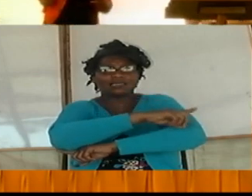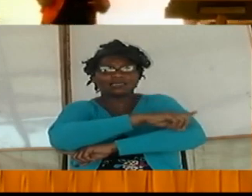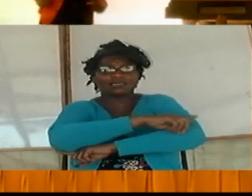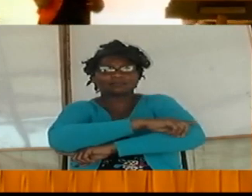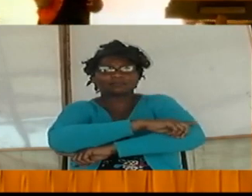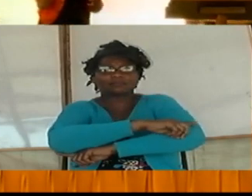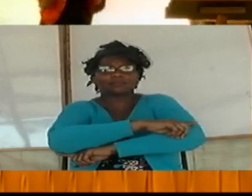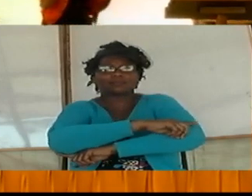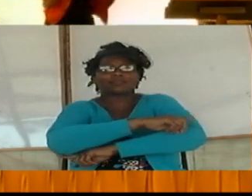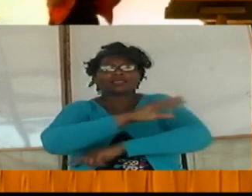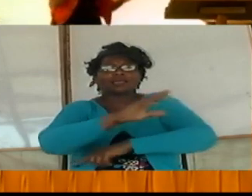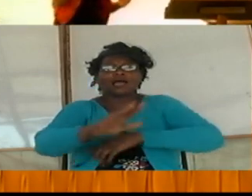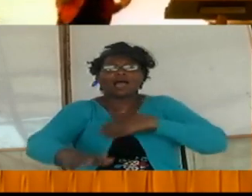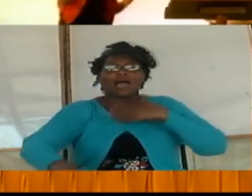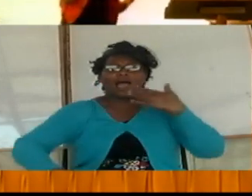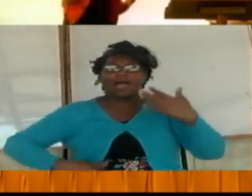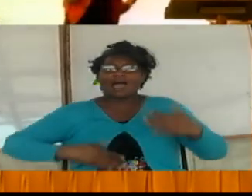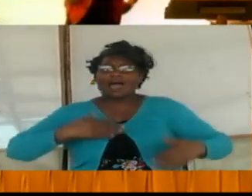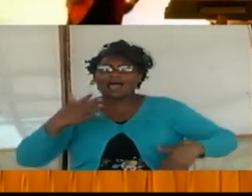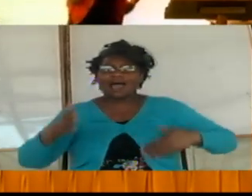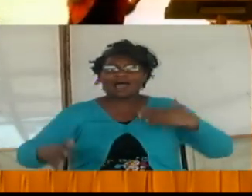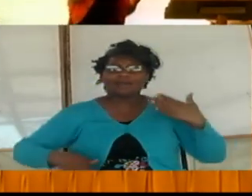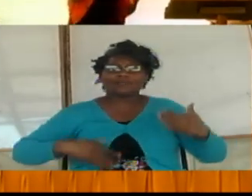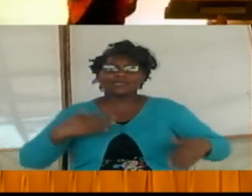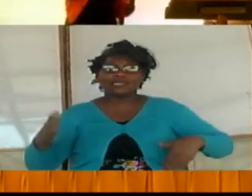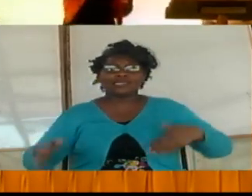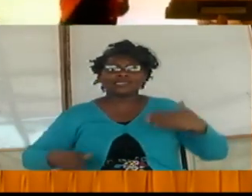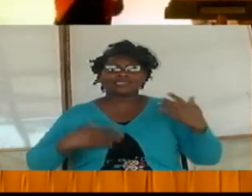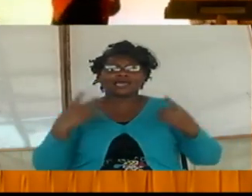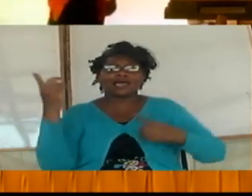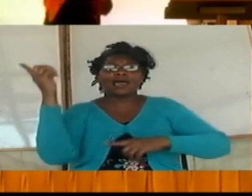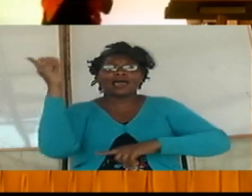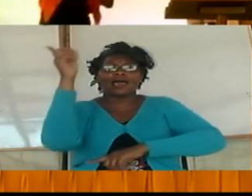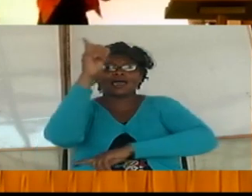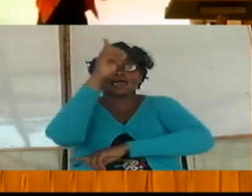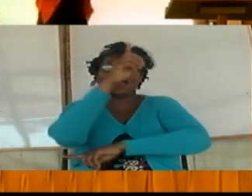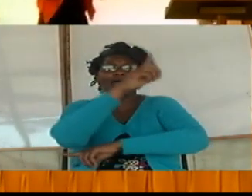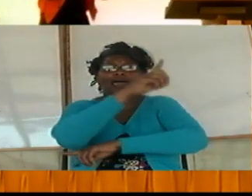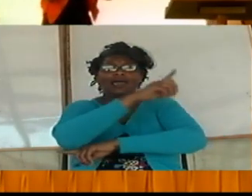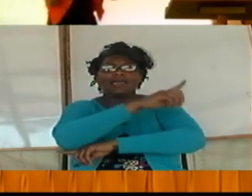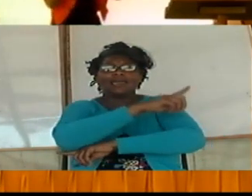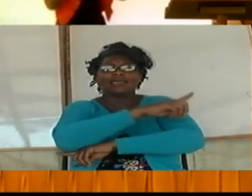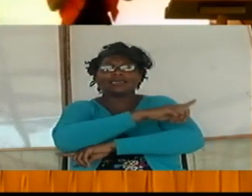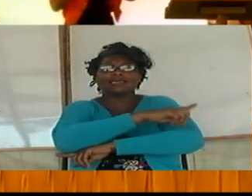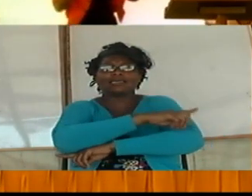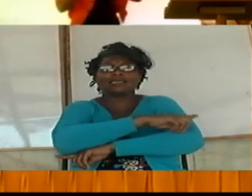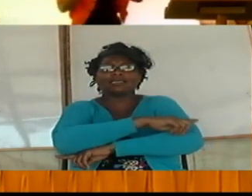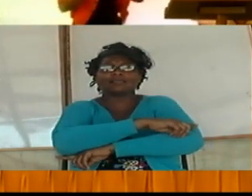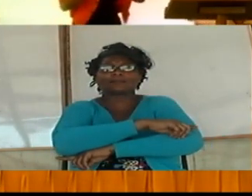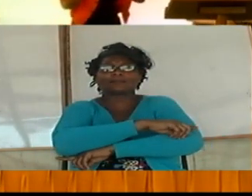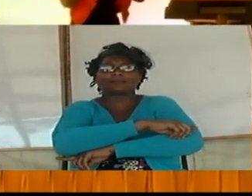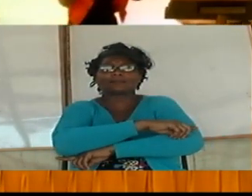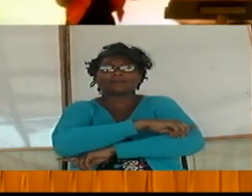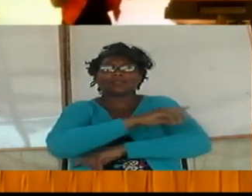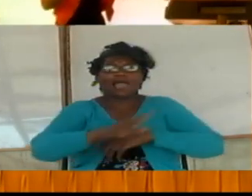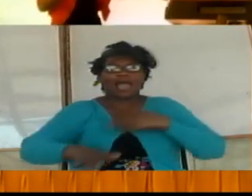day. Oh, happy day.